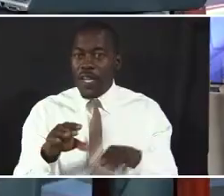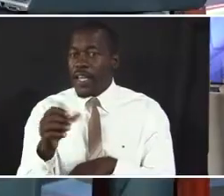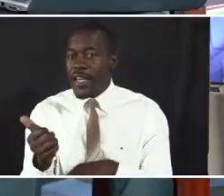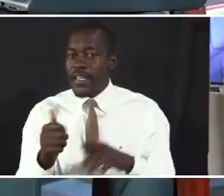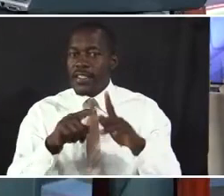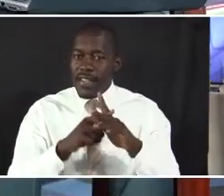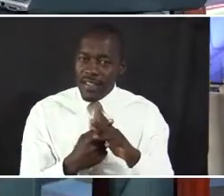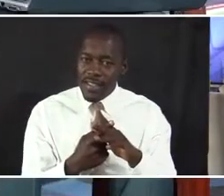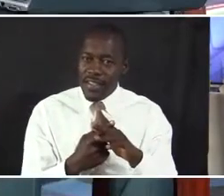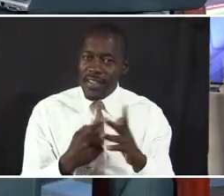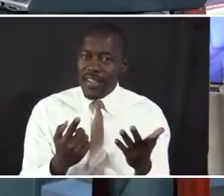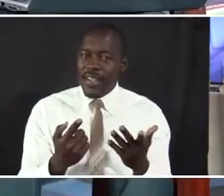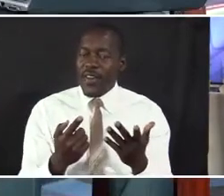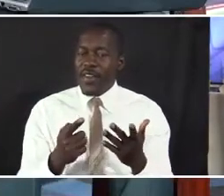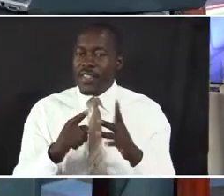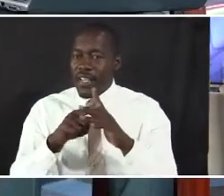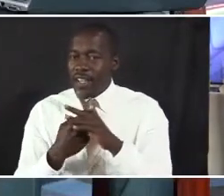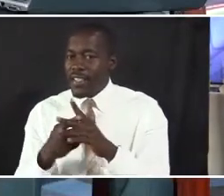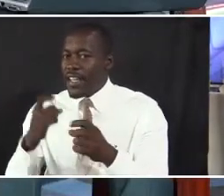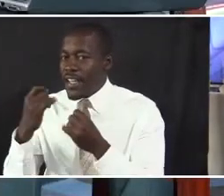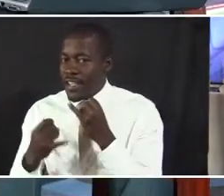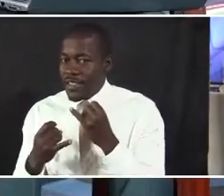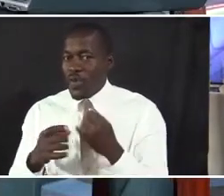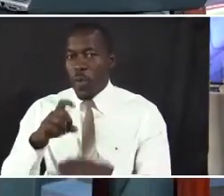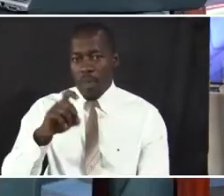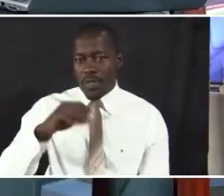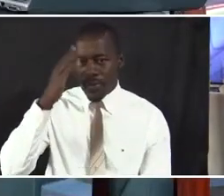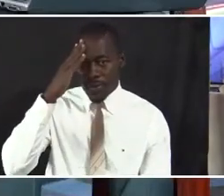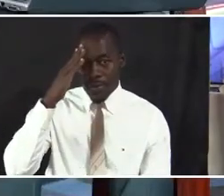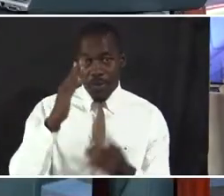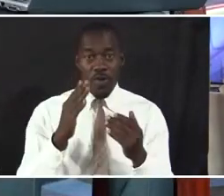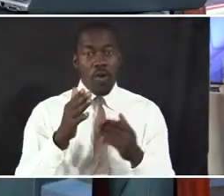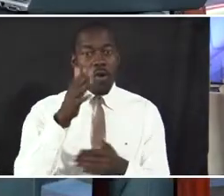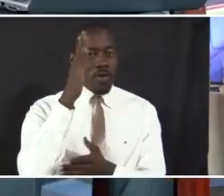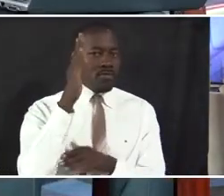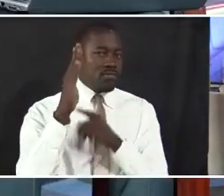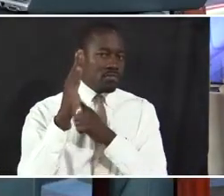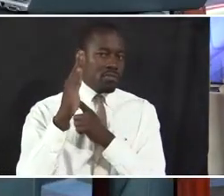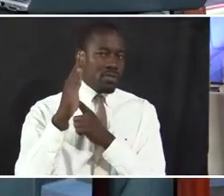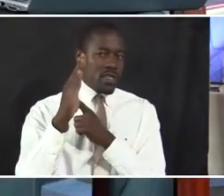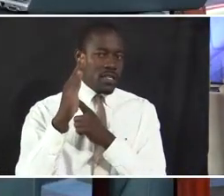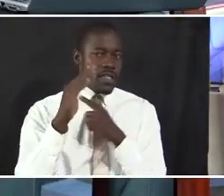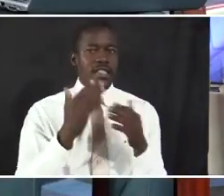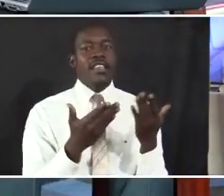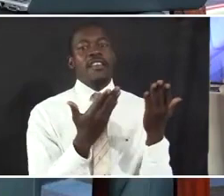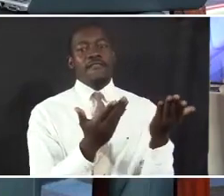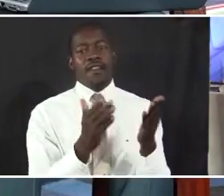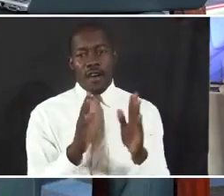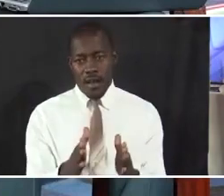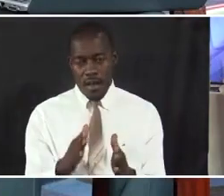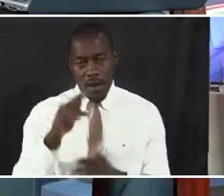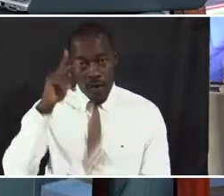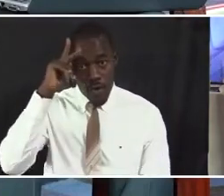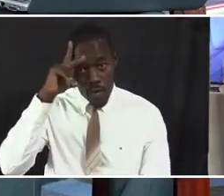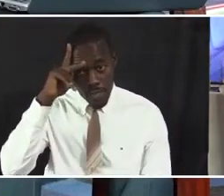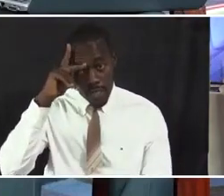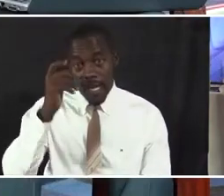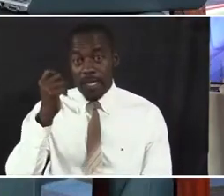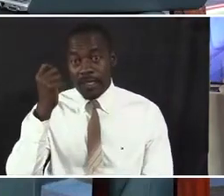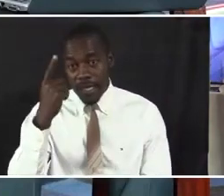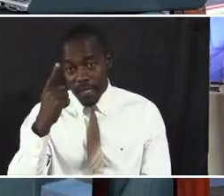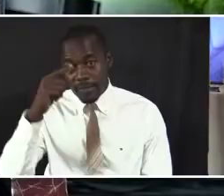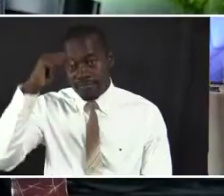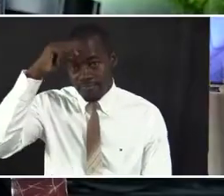whose existence acknowledges that the Lord is the giver of wisdom, the Lord is the giver of knowledge and